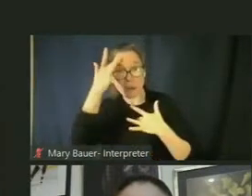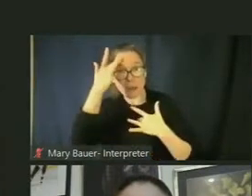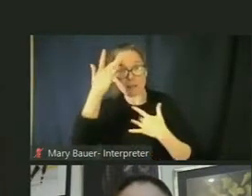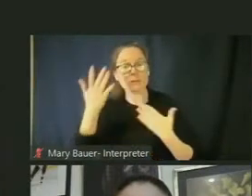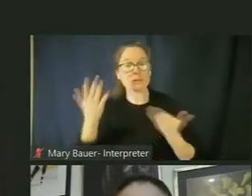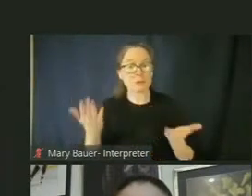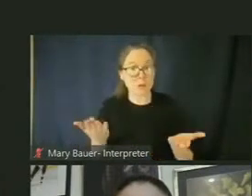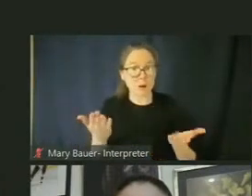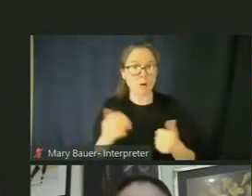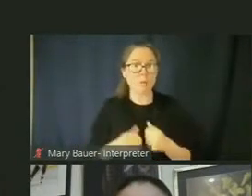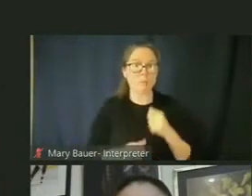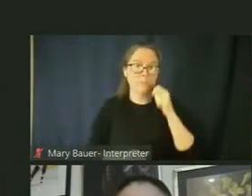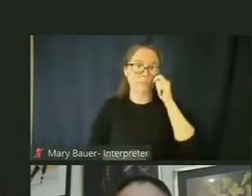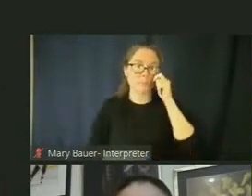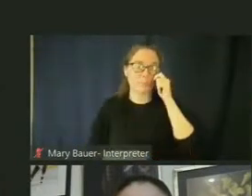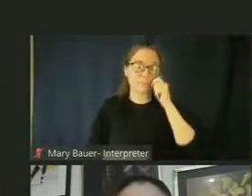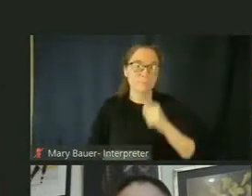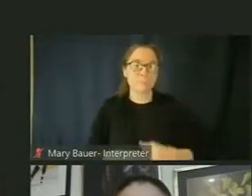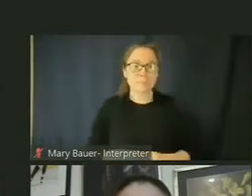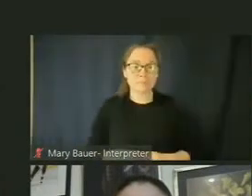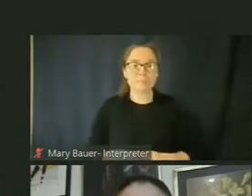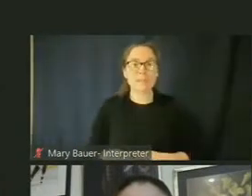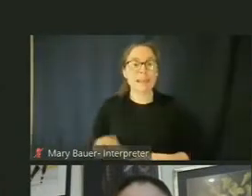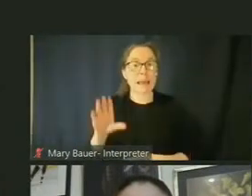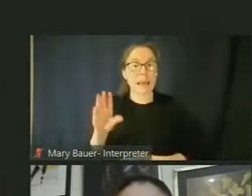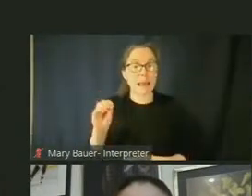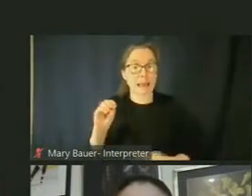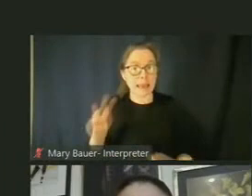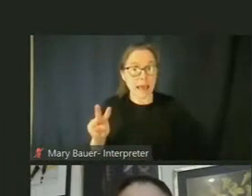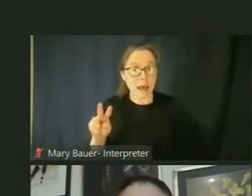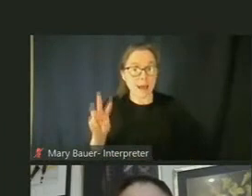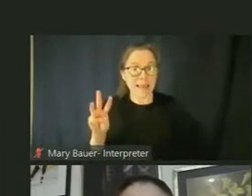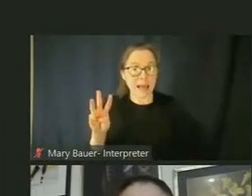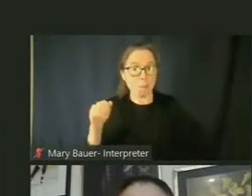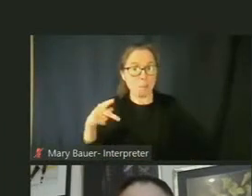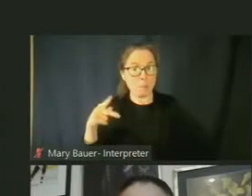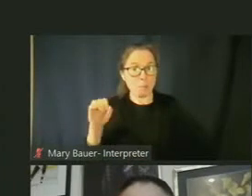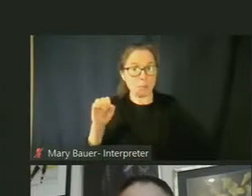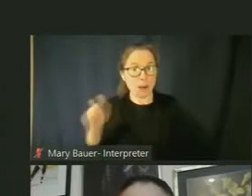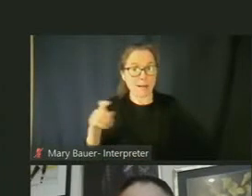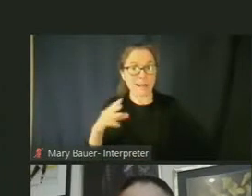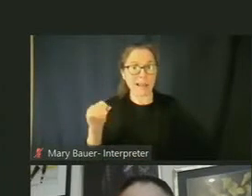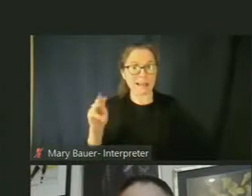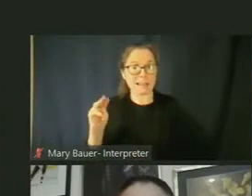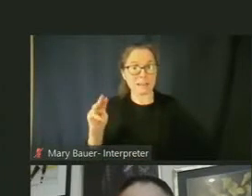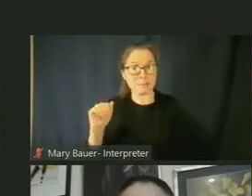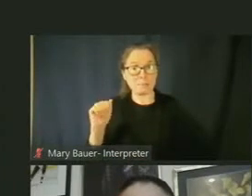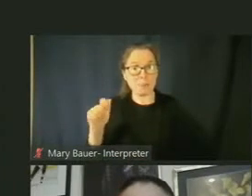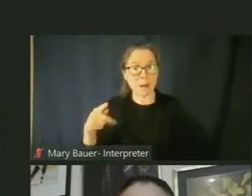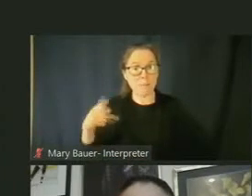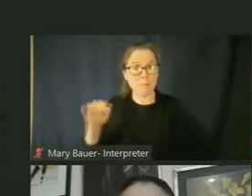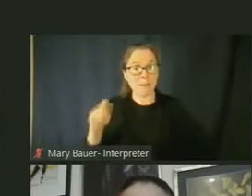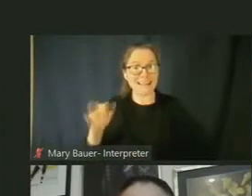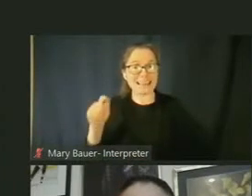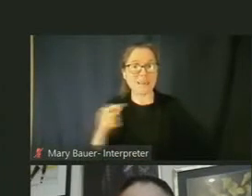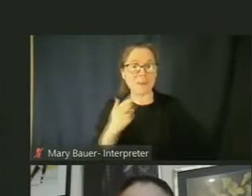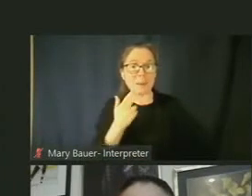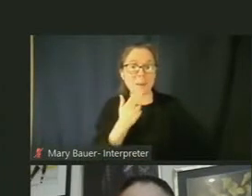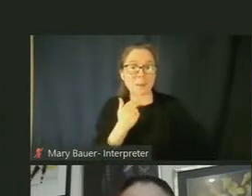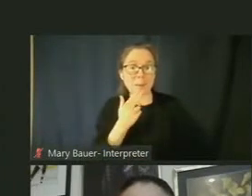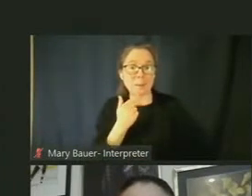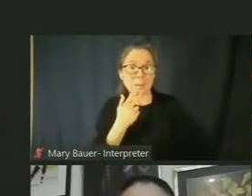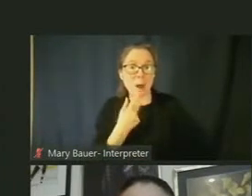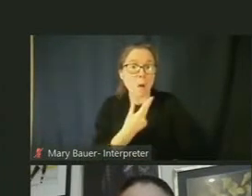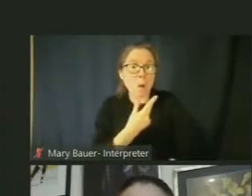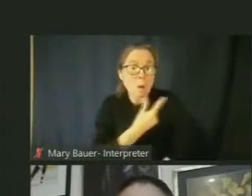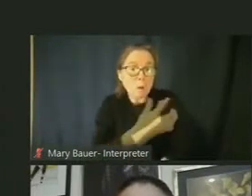as I mentioned before, similar to the cowpox, smallpox analogy, that a smaller dose of some